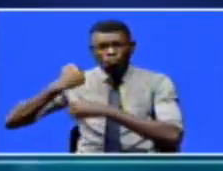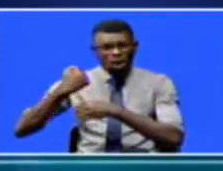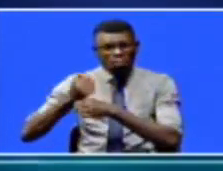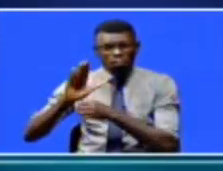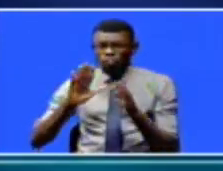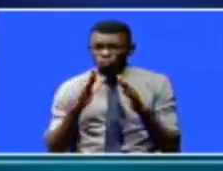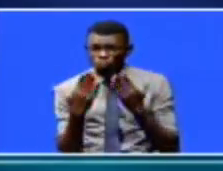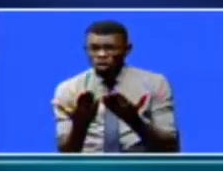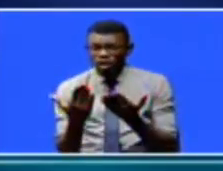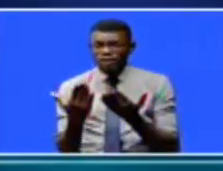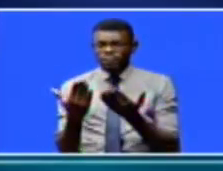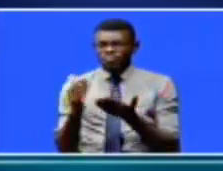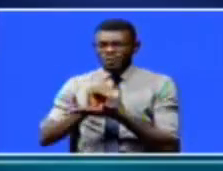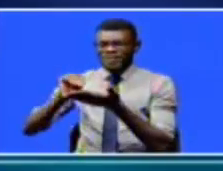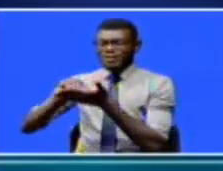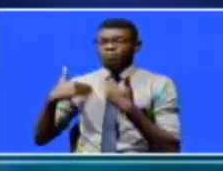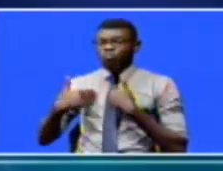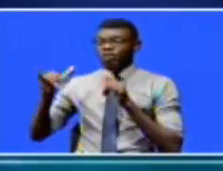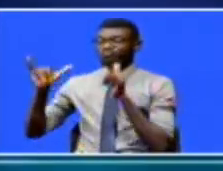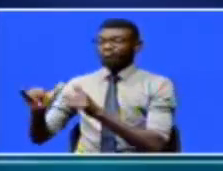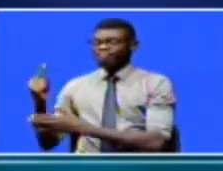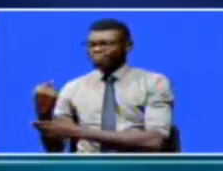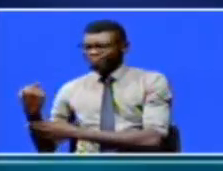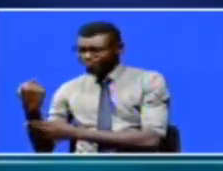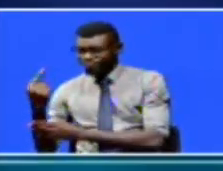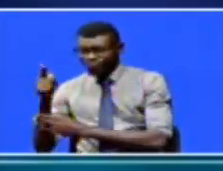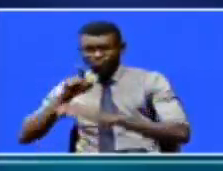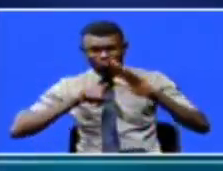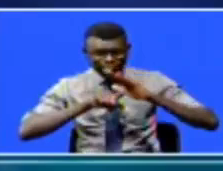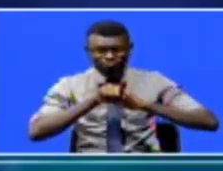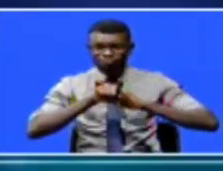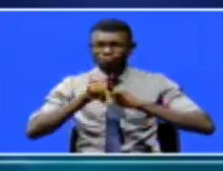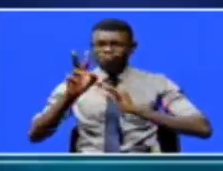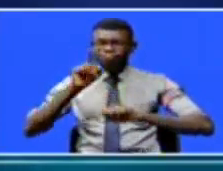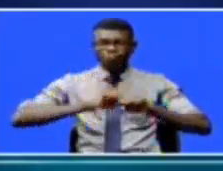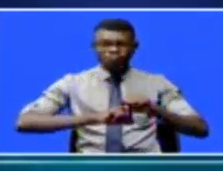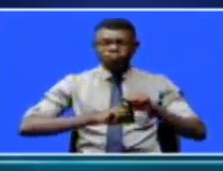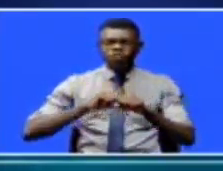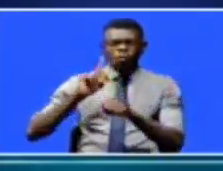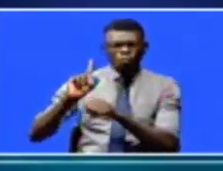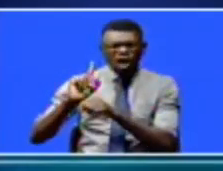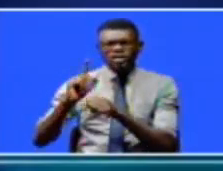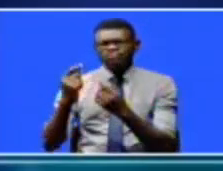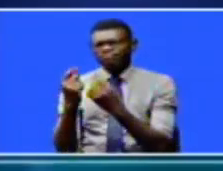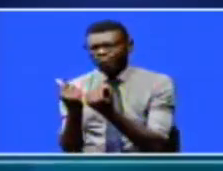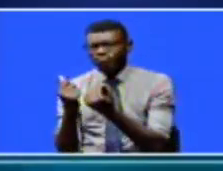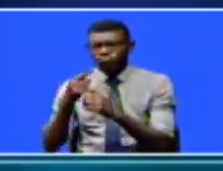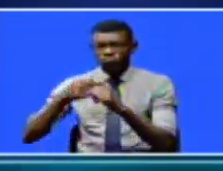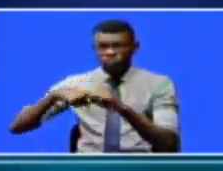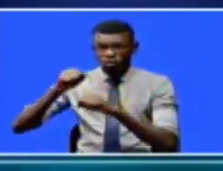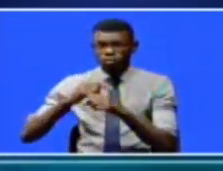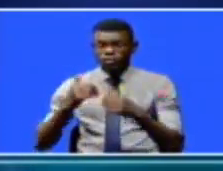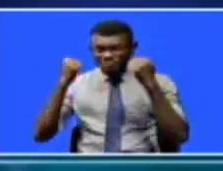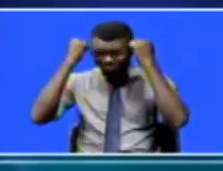isolation area where in a day she may access it twice for a maximum of 1.5 hours at most. The diploma in